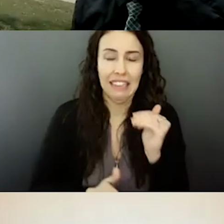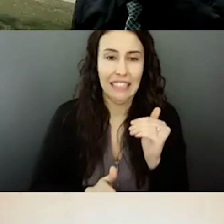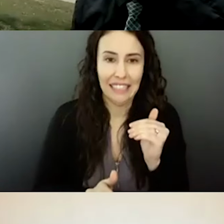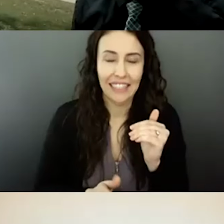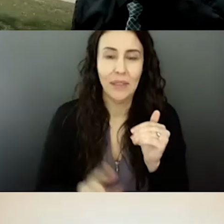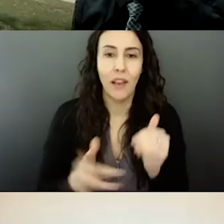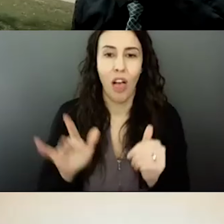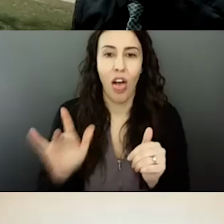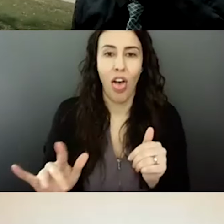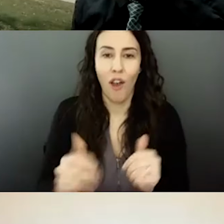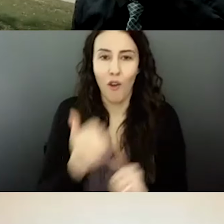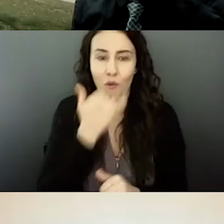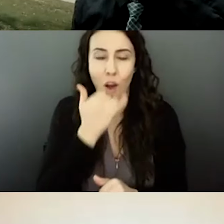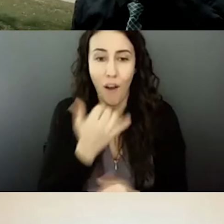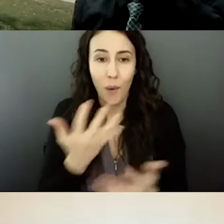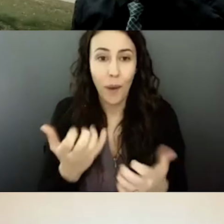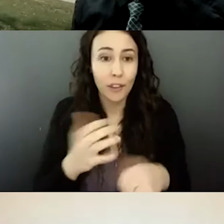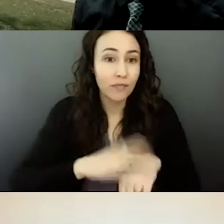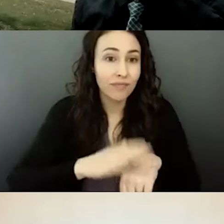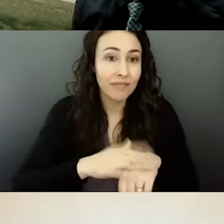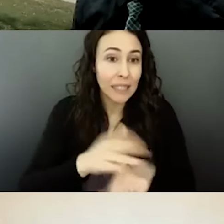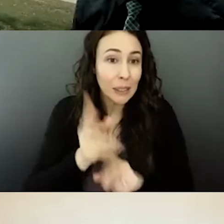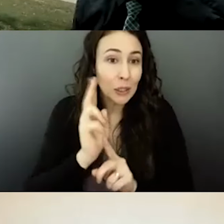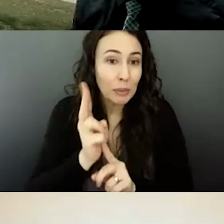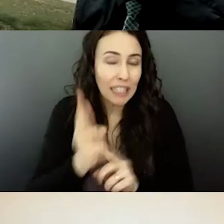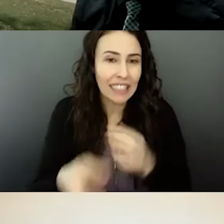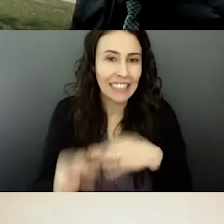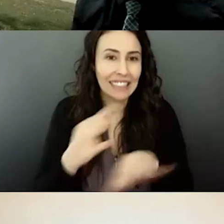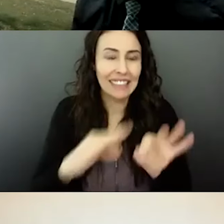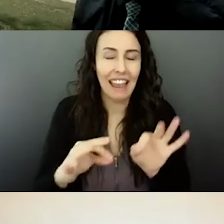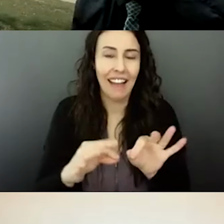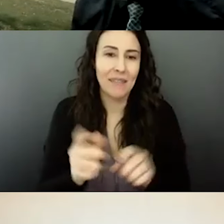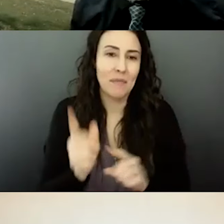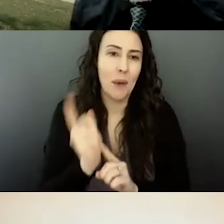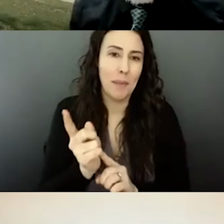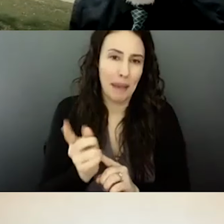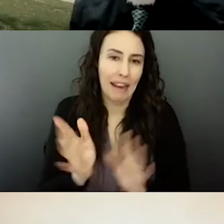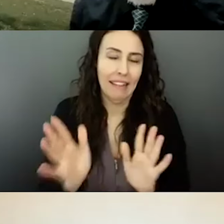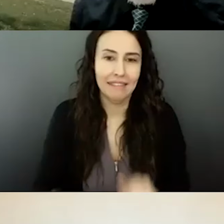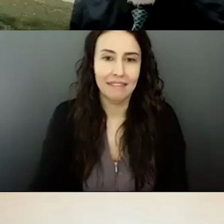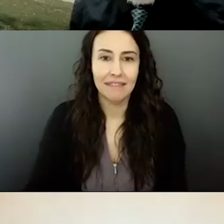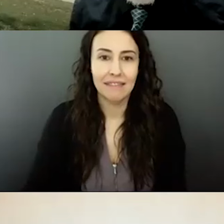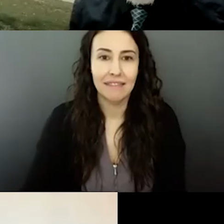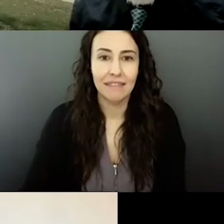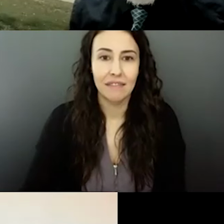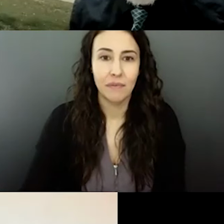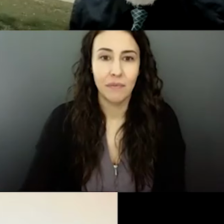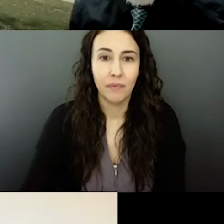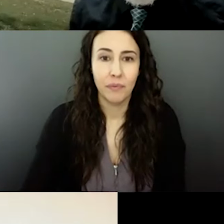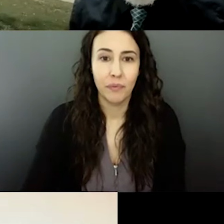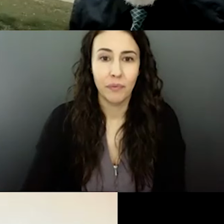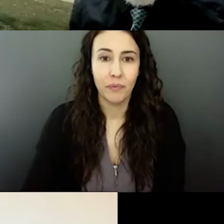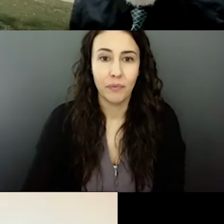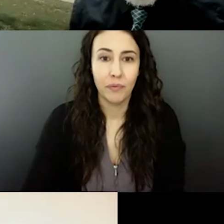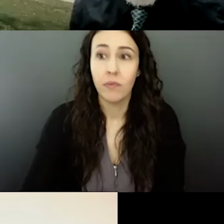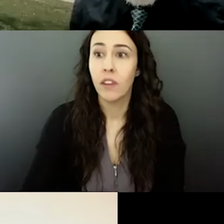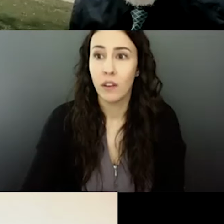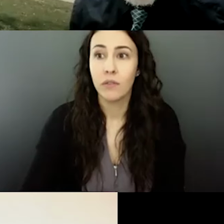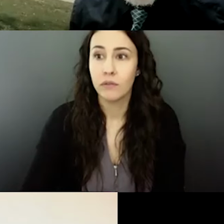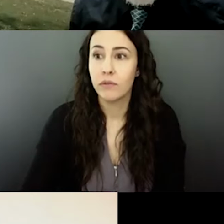you a 2-minute warning, and instead you got the 1 minute. On back, yes. Sorry. Yanking back. All right, I just dropped